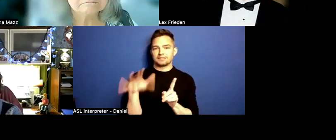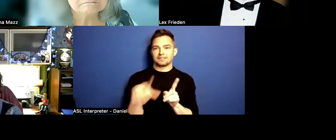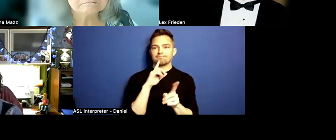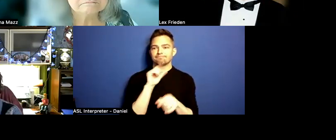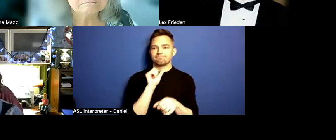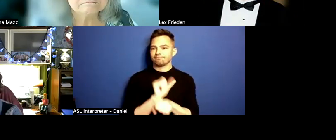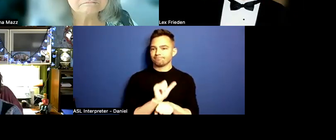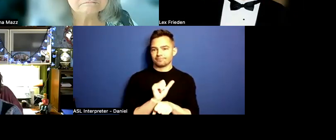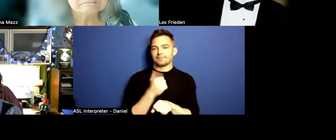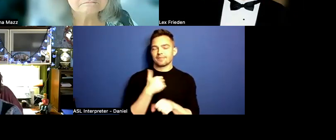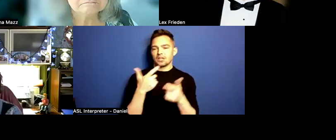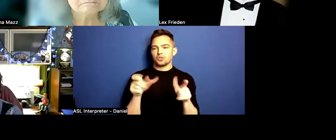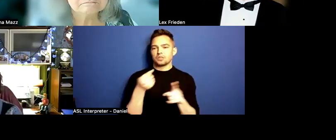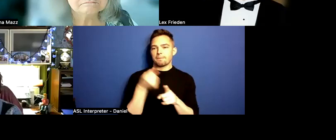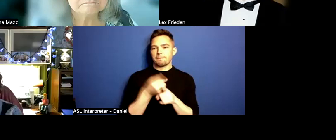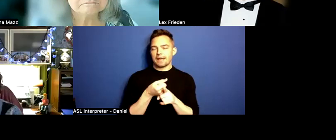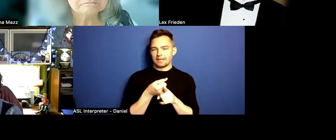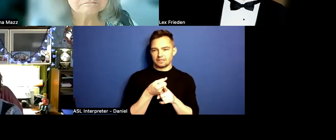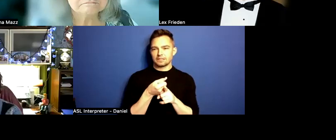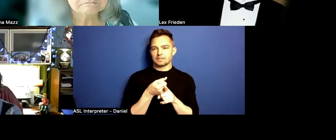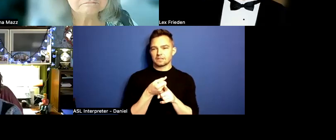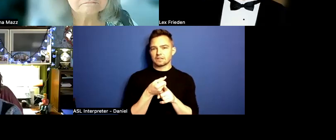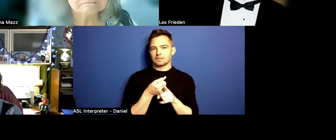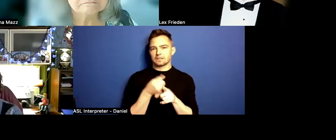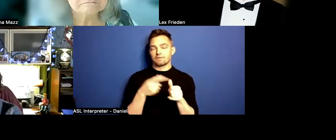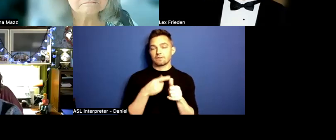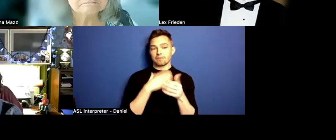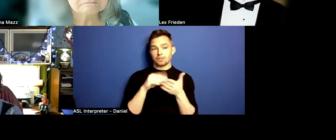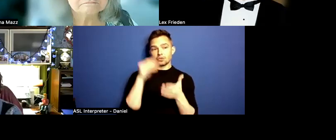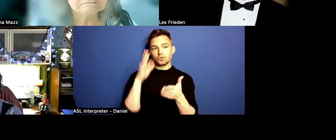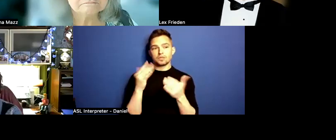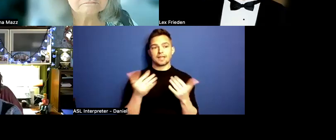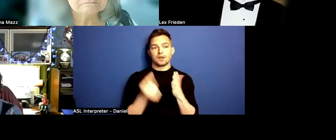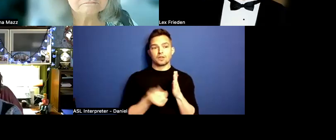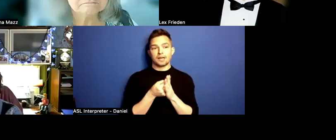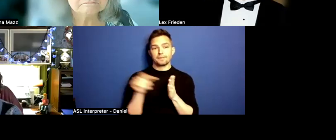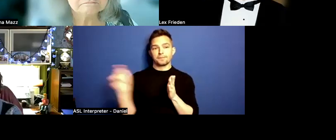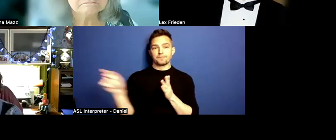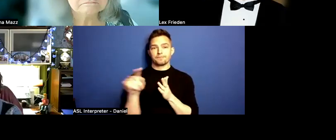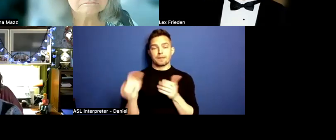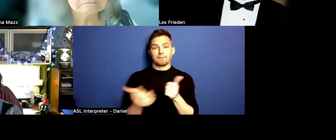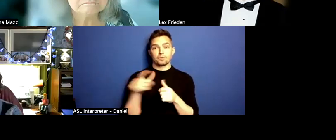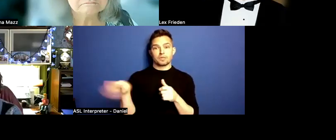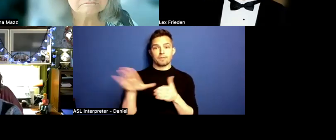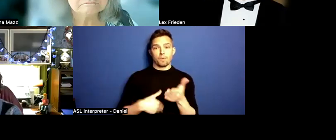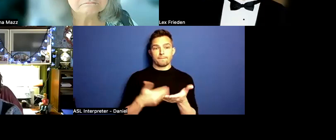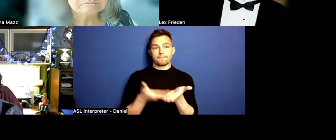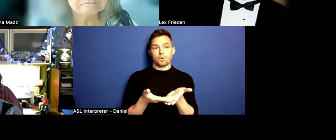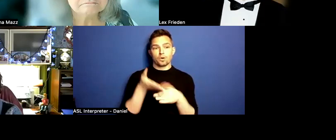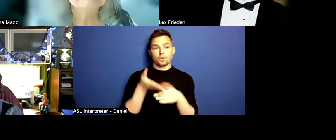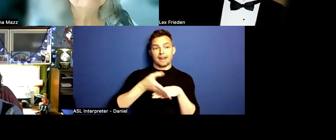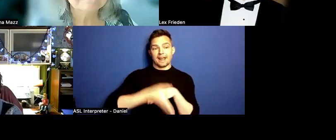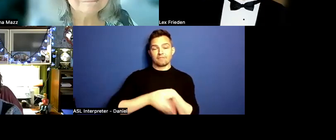a huge impact. My students today, most of them were born after